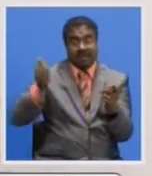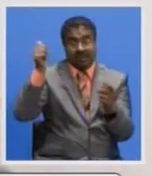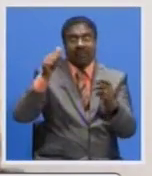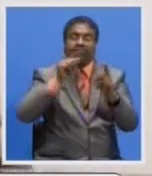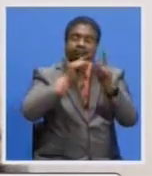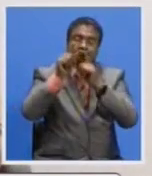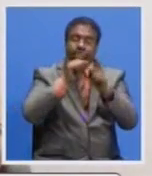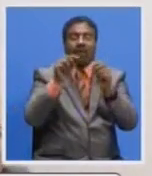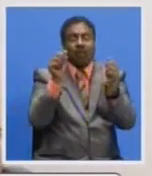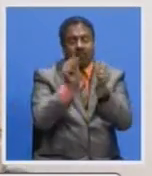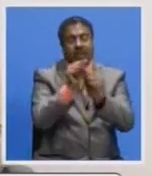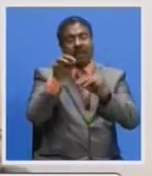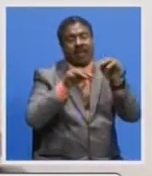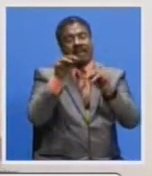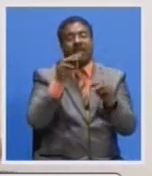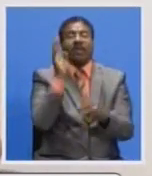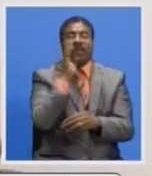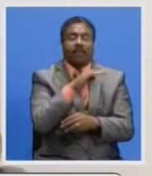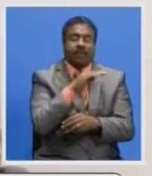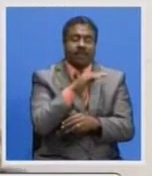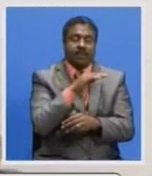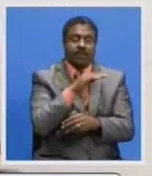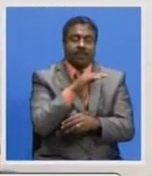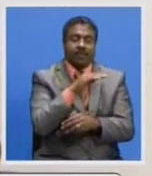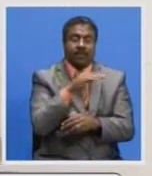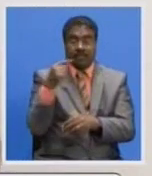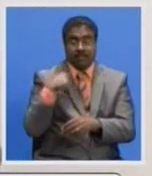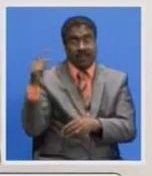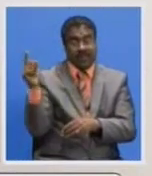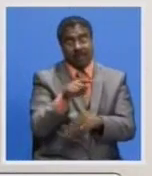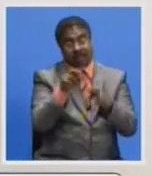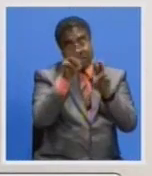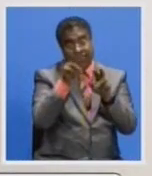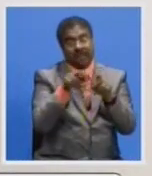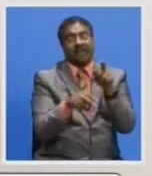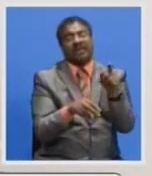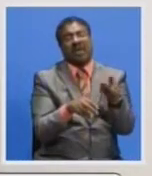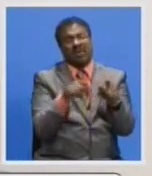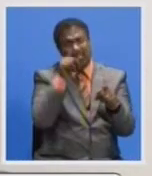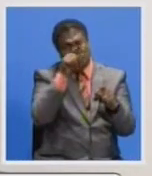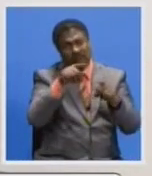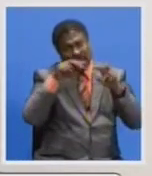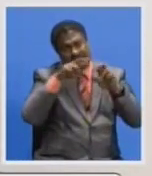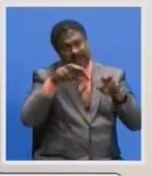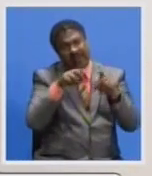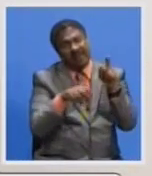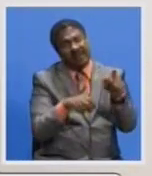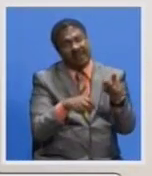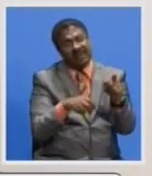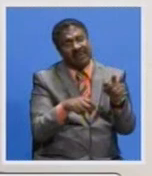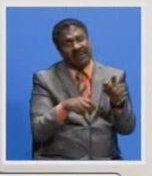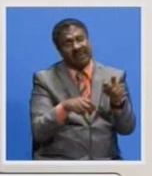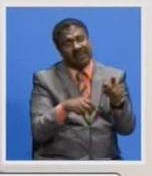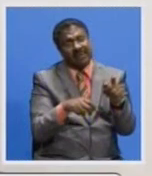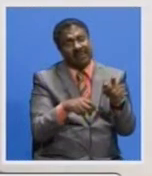management. If they come on board to do vehicle inspections and we do the regulation aspect, it's the same concept that we also want